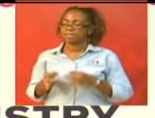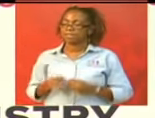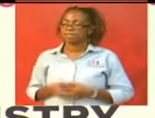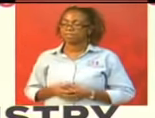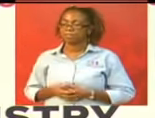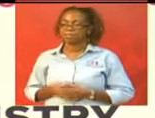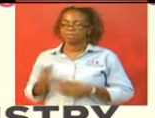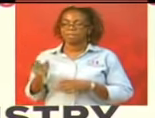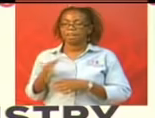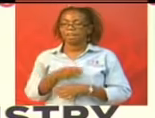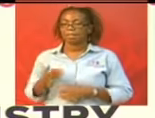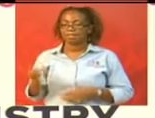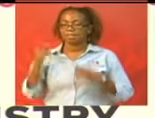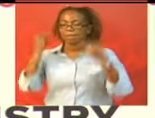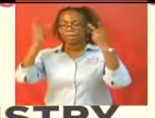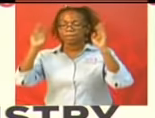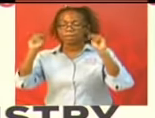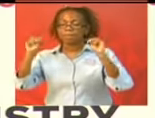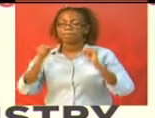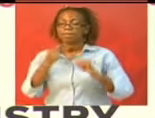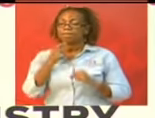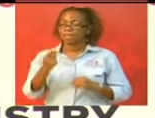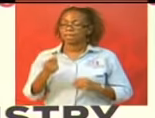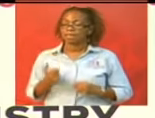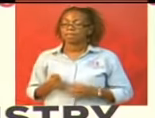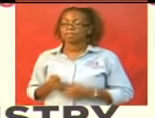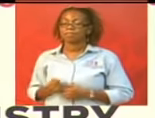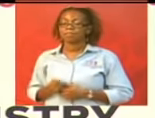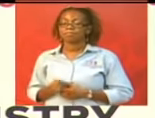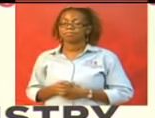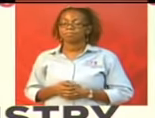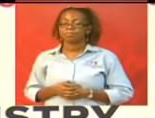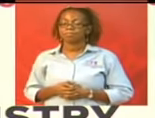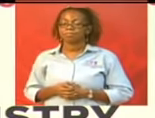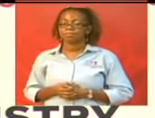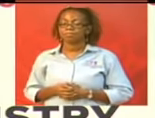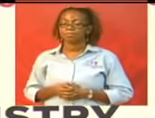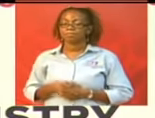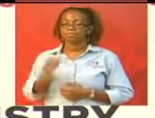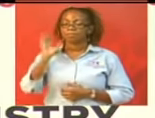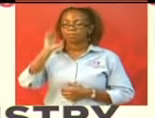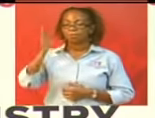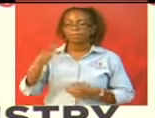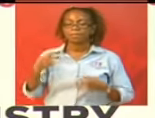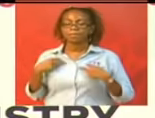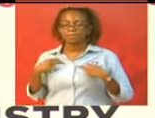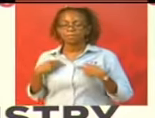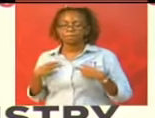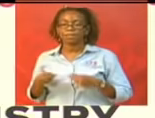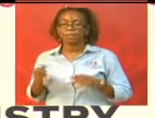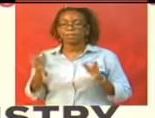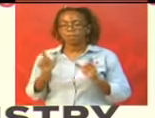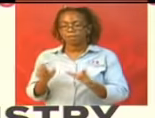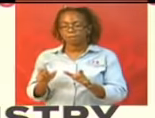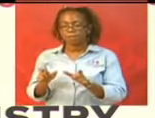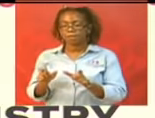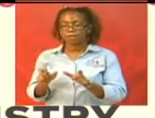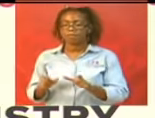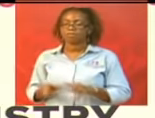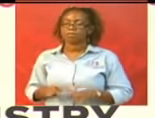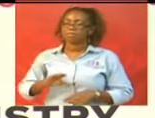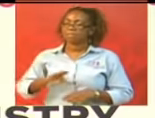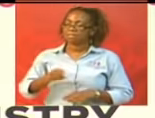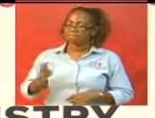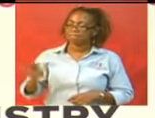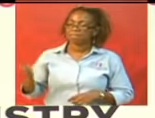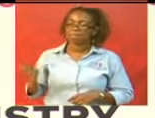not there will still be policies in place in terms of quarantine. So again, those policies will be in